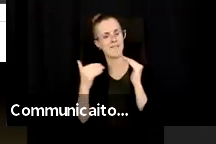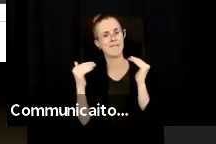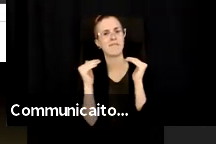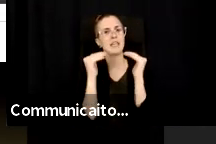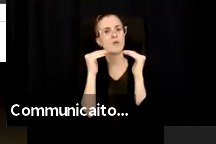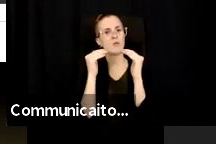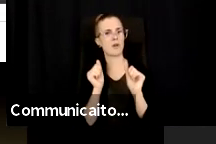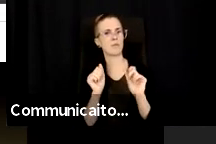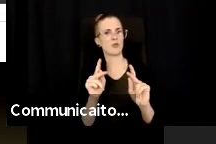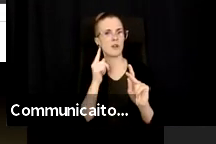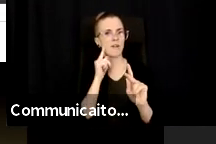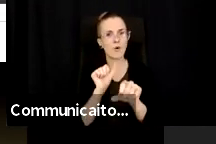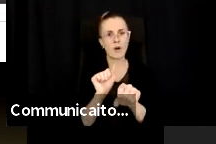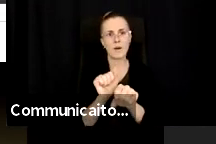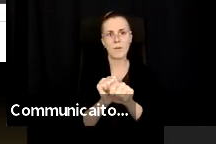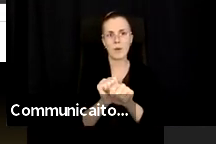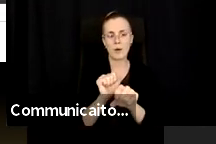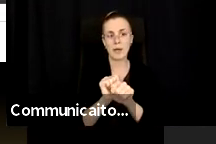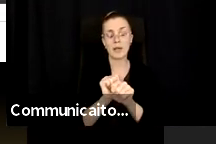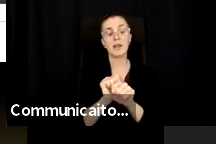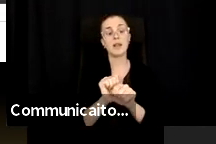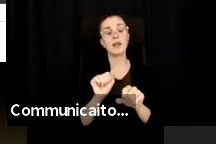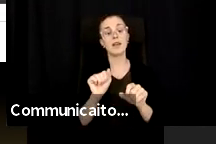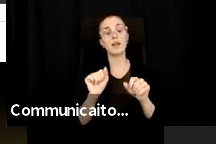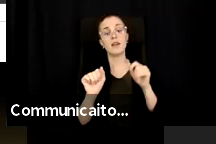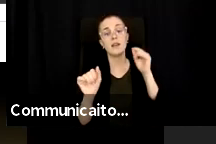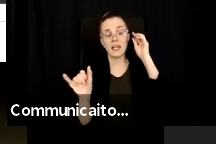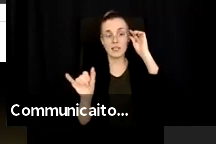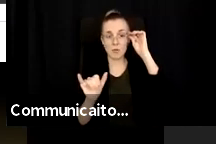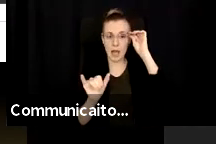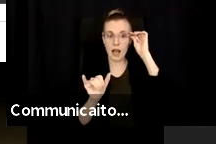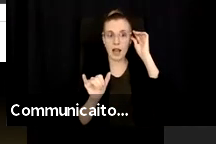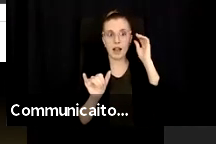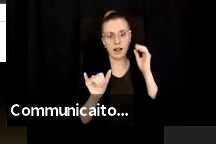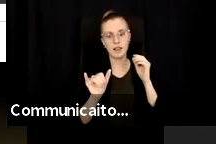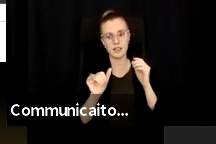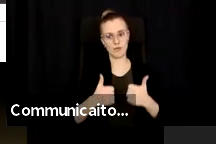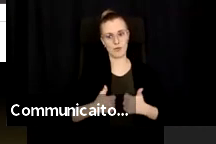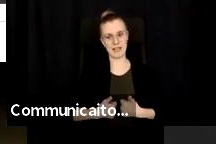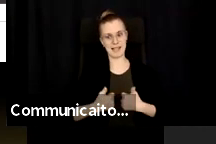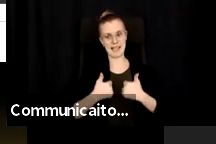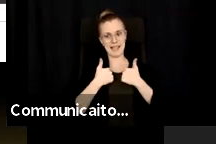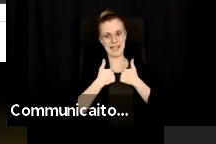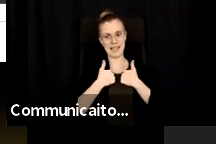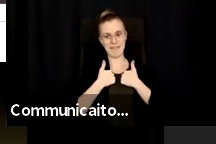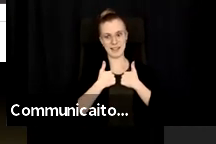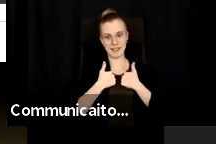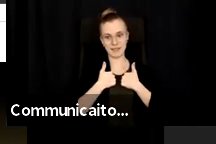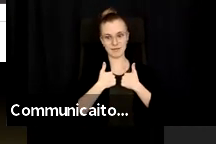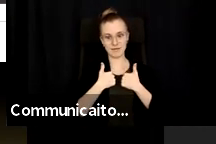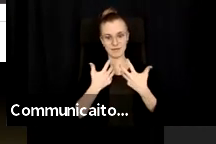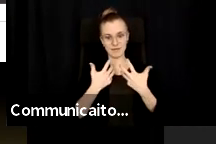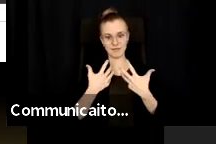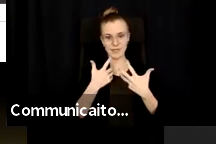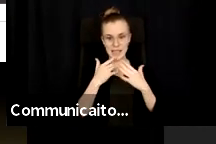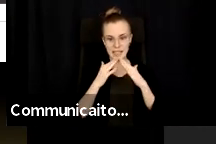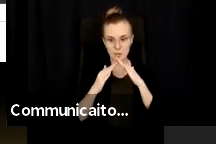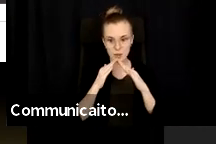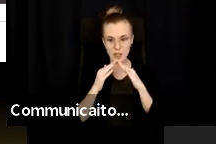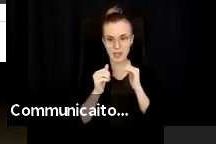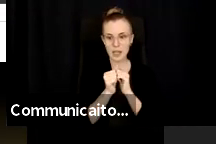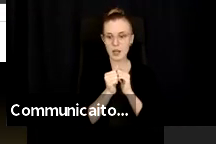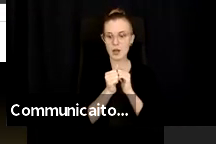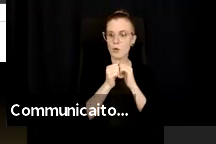employment, as well as for living in the community without the need to go to